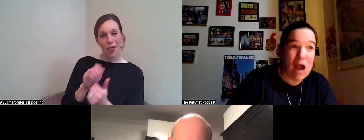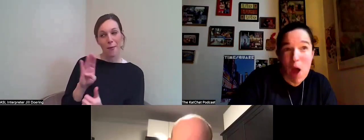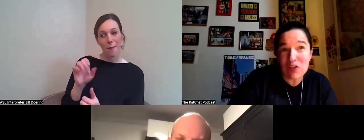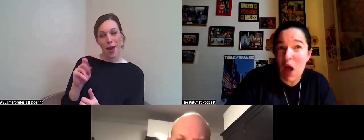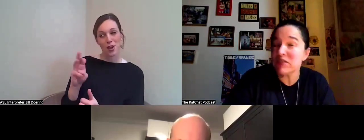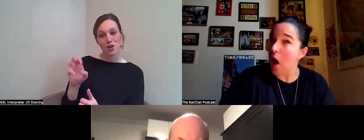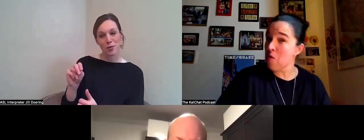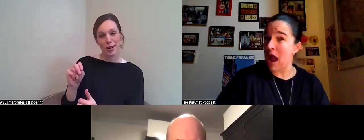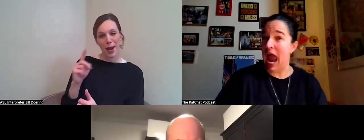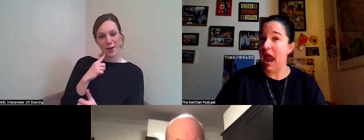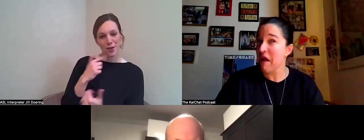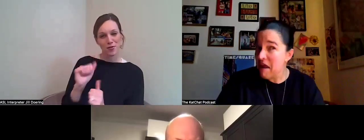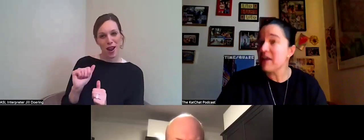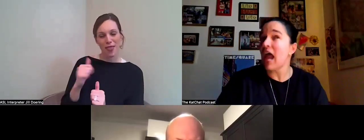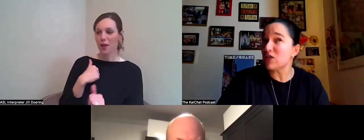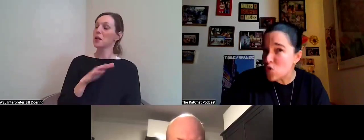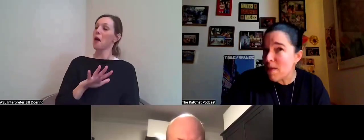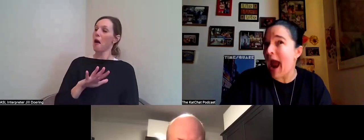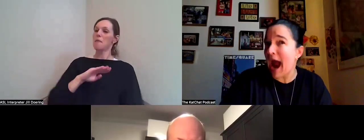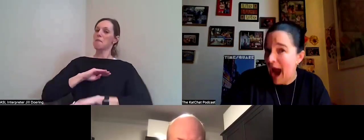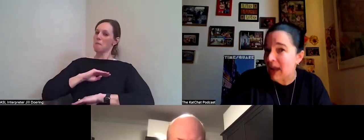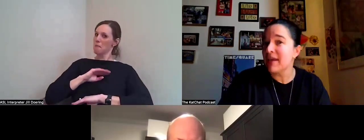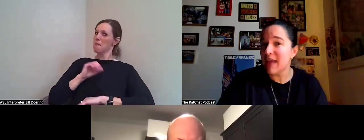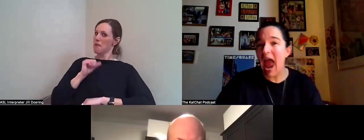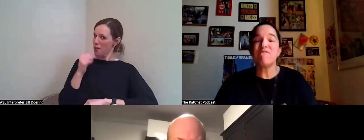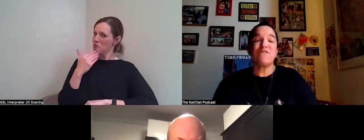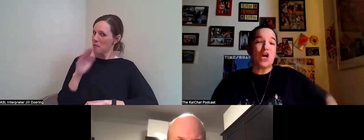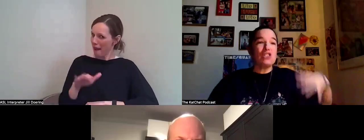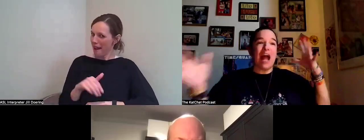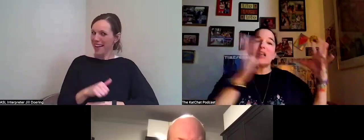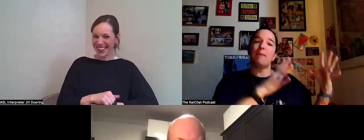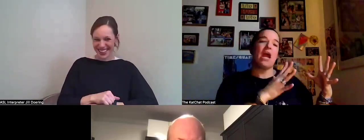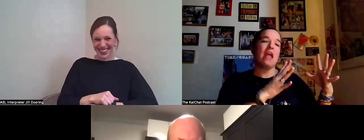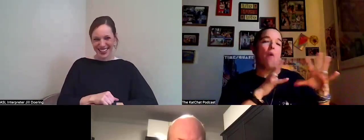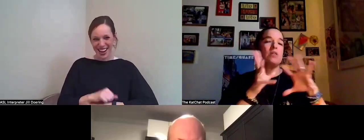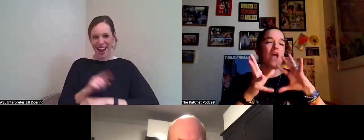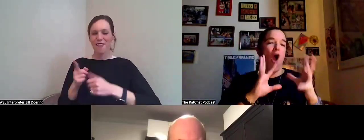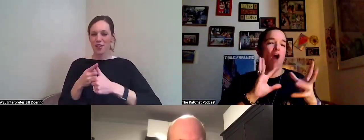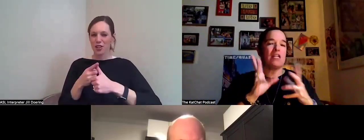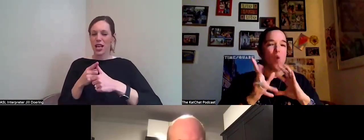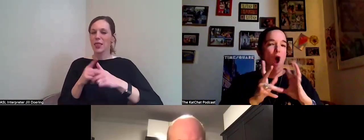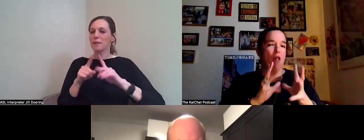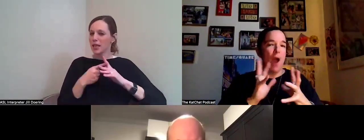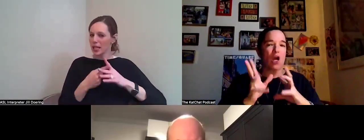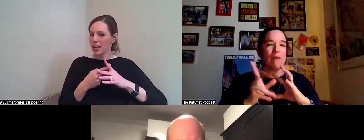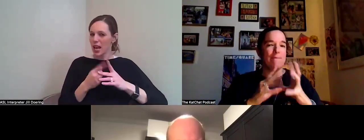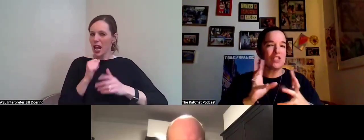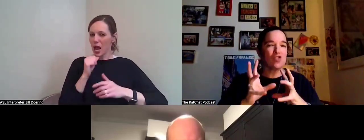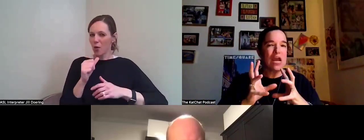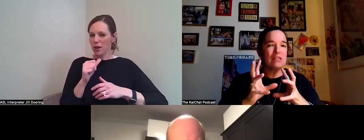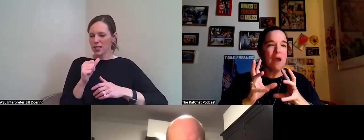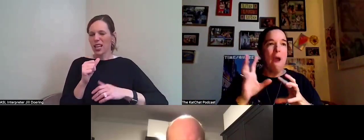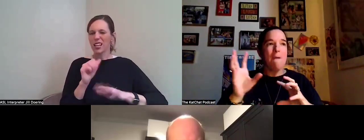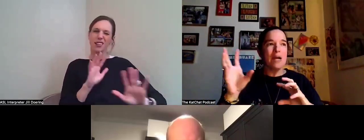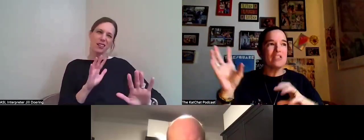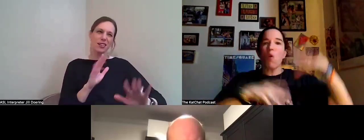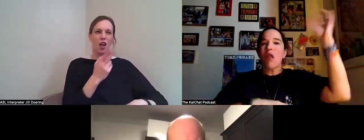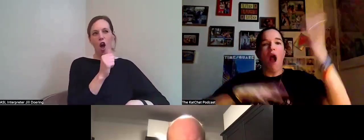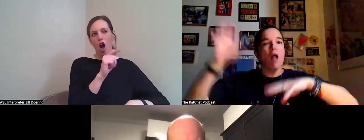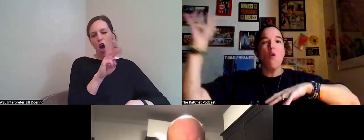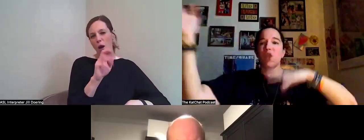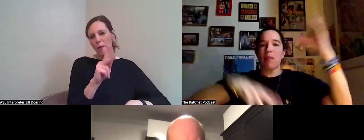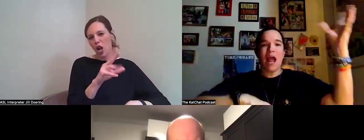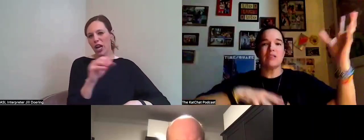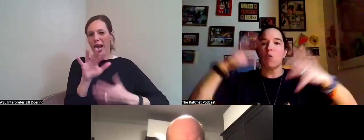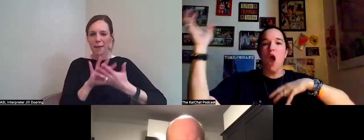try. I watched out, okay, not too bad. At first, like at the beginning, I wasn't all into Hallmark and mysteries because they were